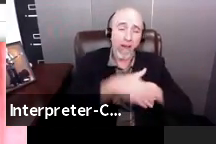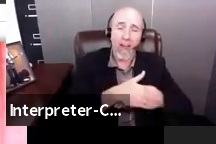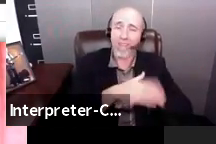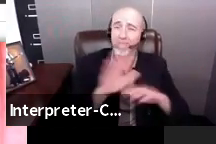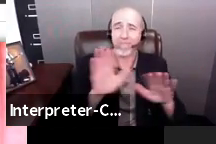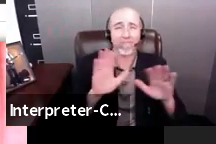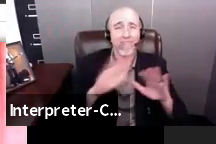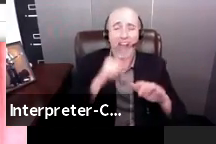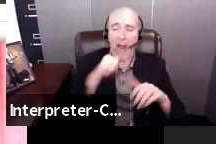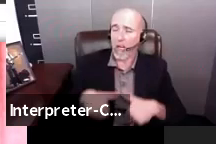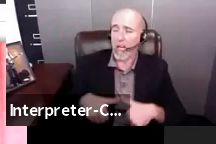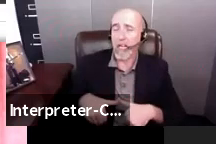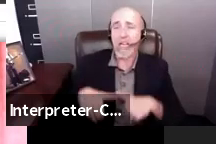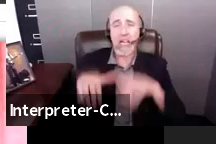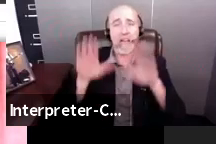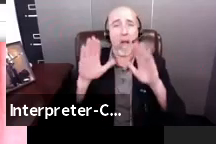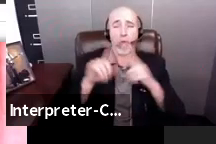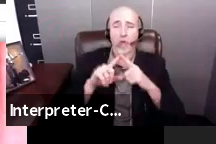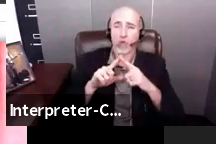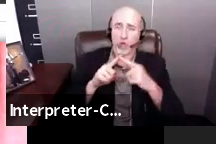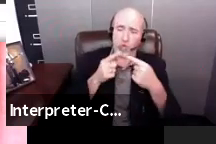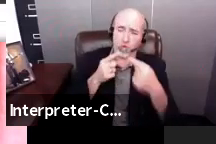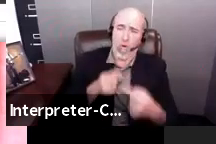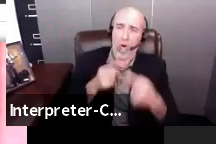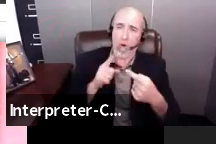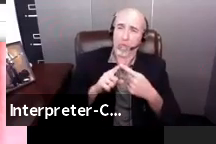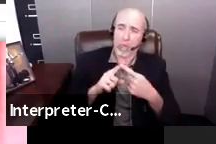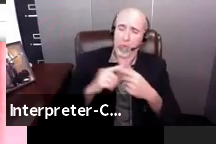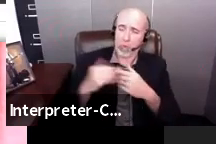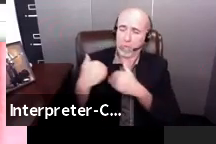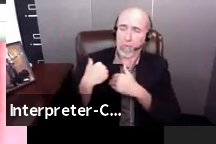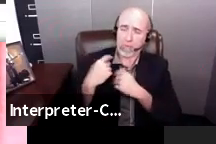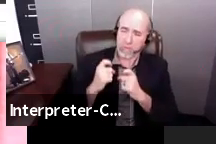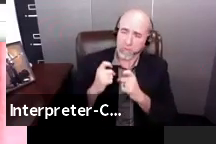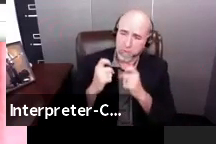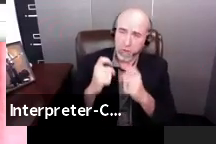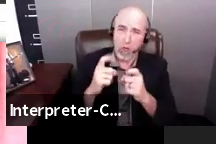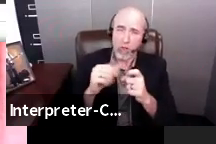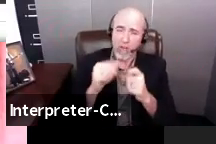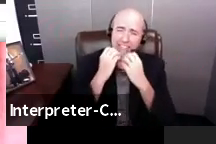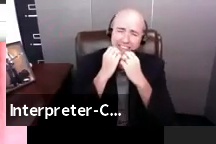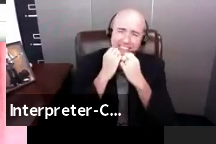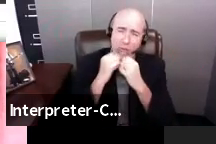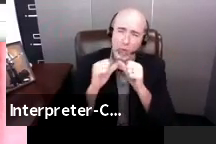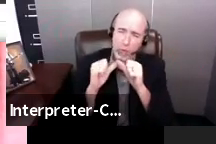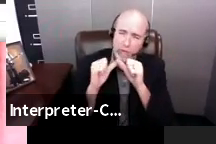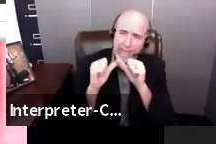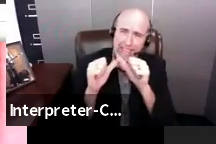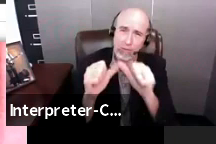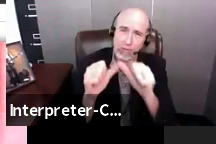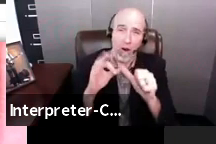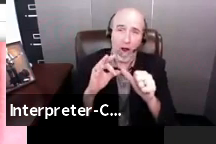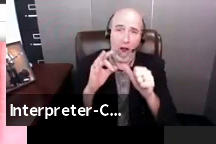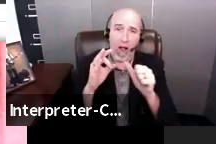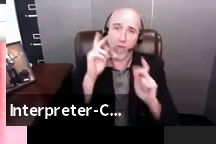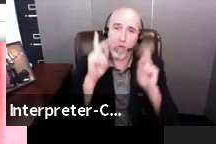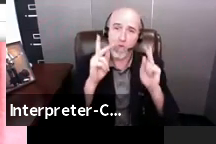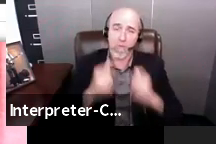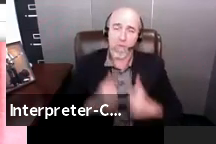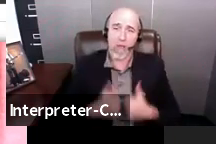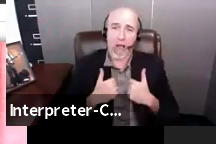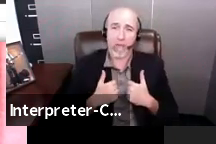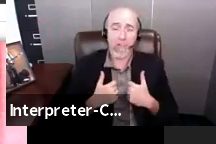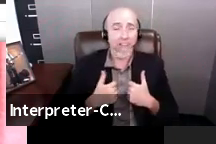be a responsible contributor to the sacred continuum of human life. I do not give